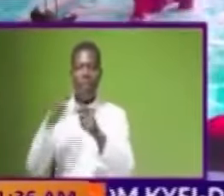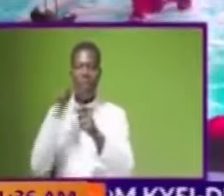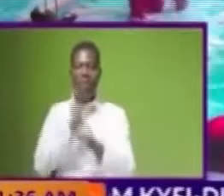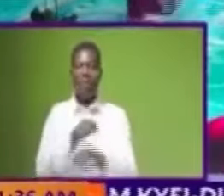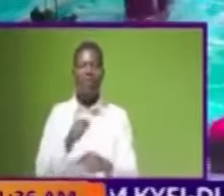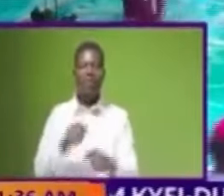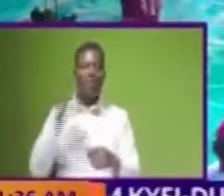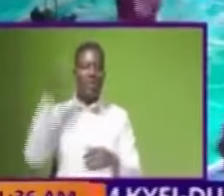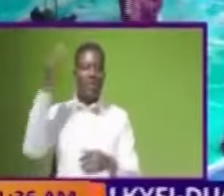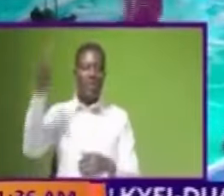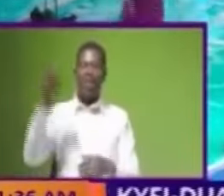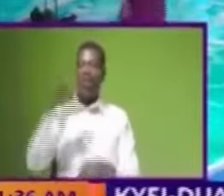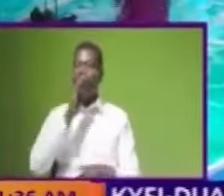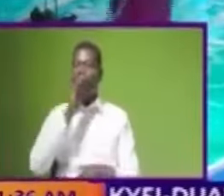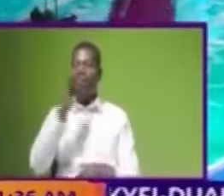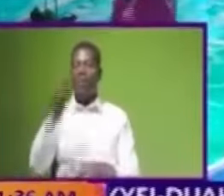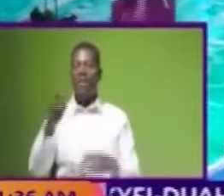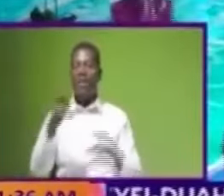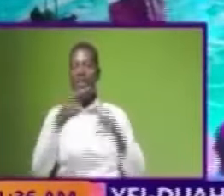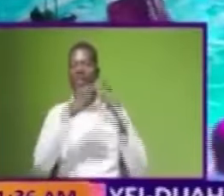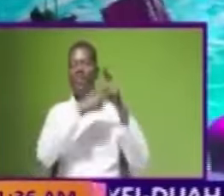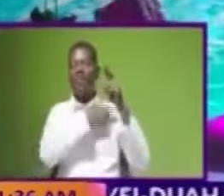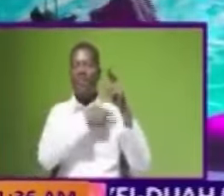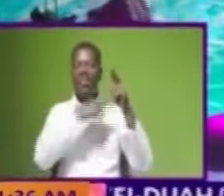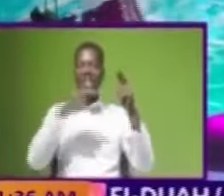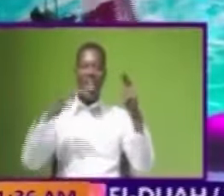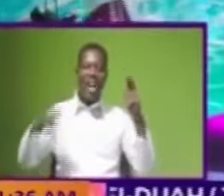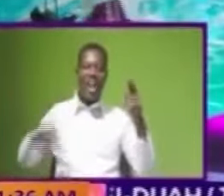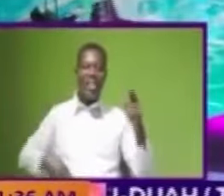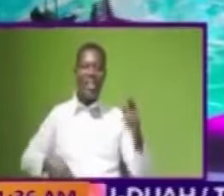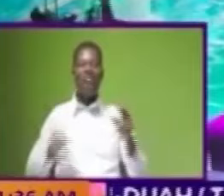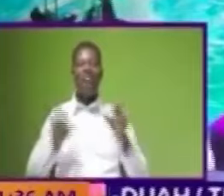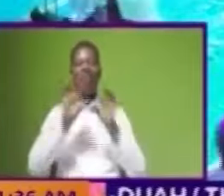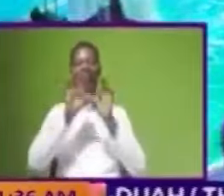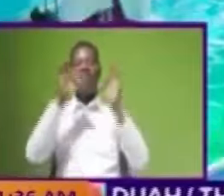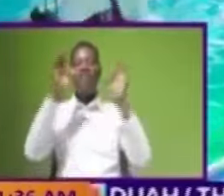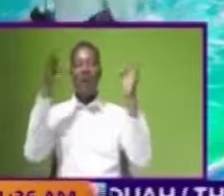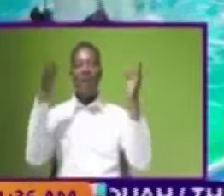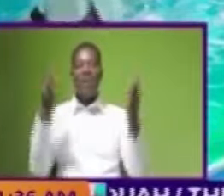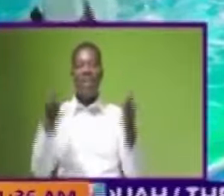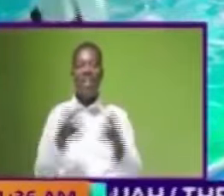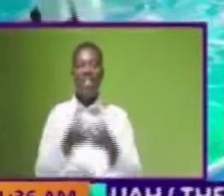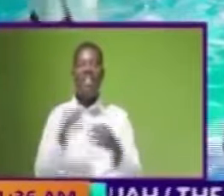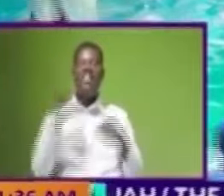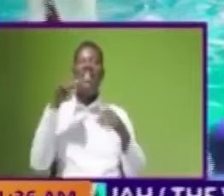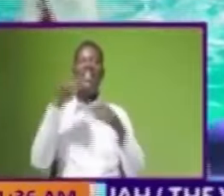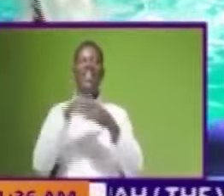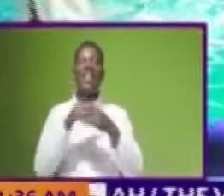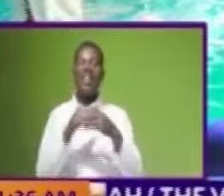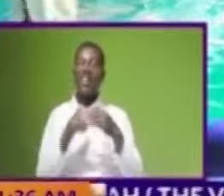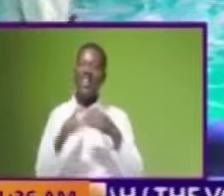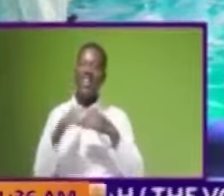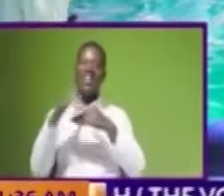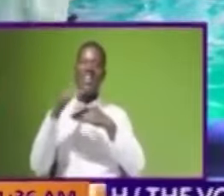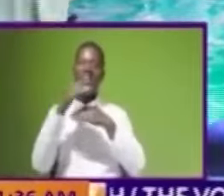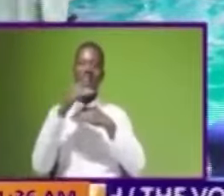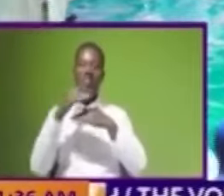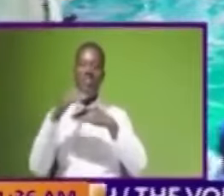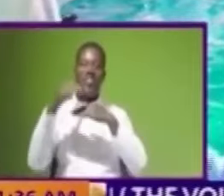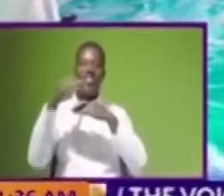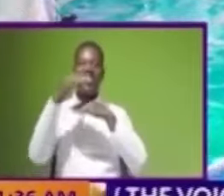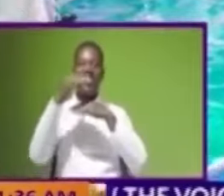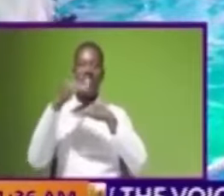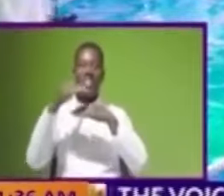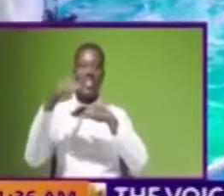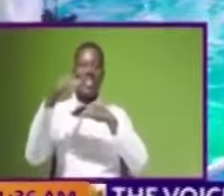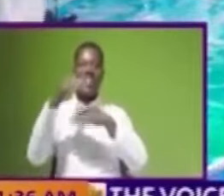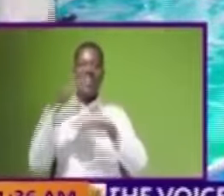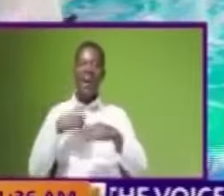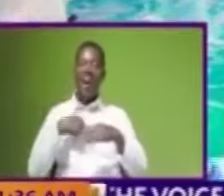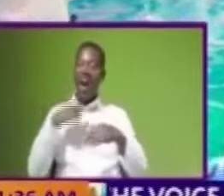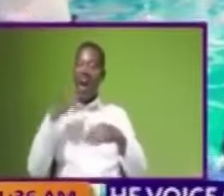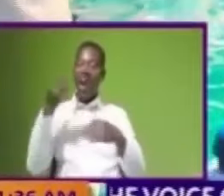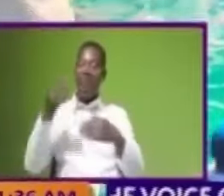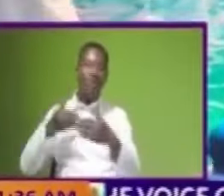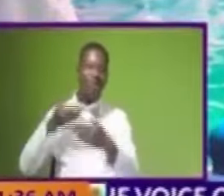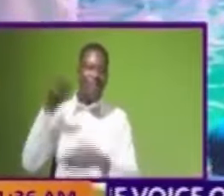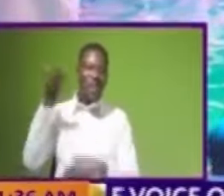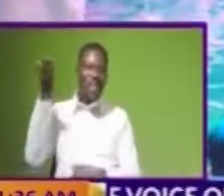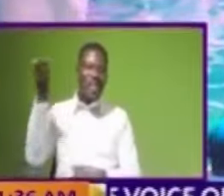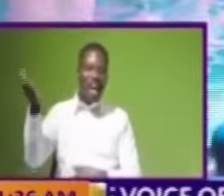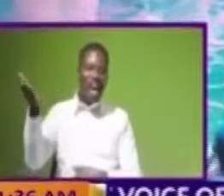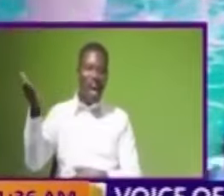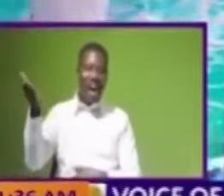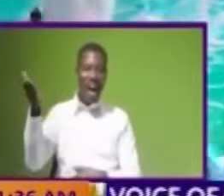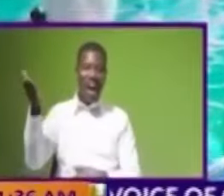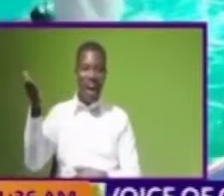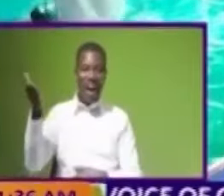anya problem mi Steve wa mti e tap mi o cheme anya problem mi first no ah na